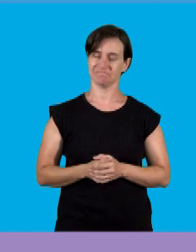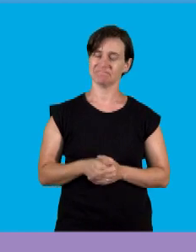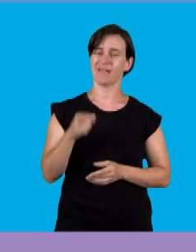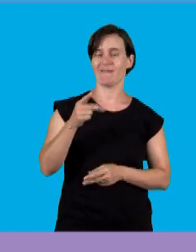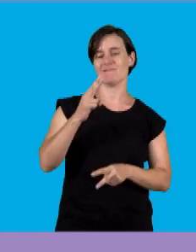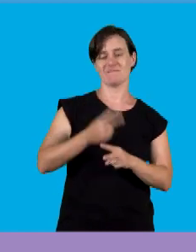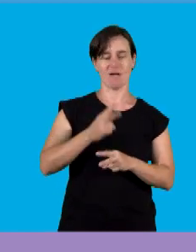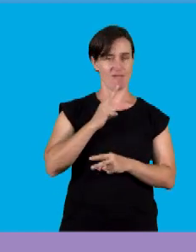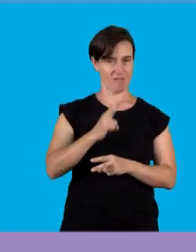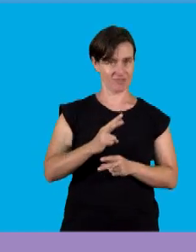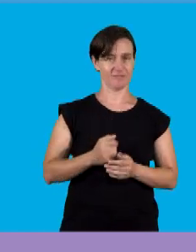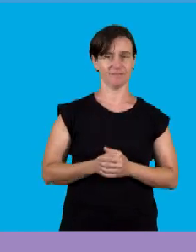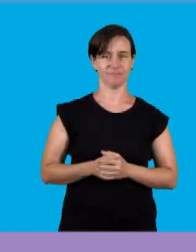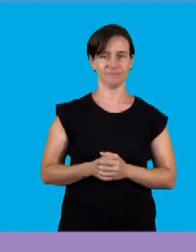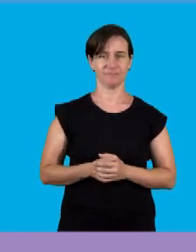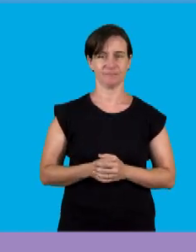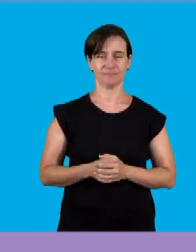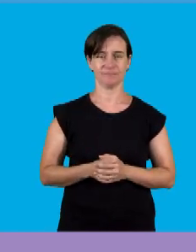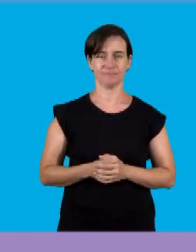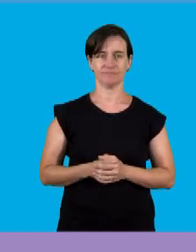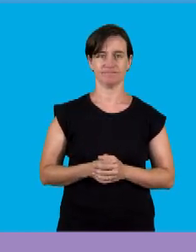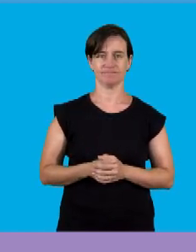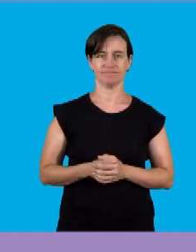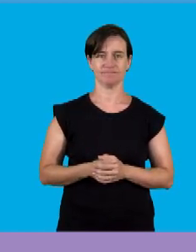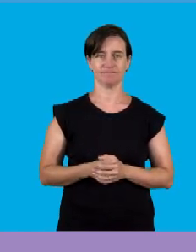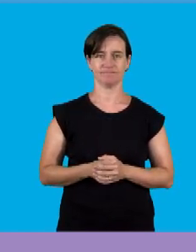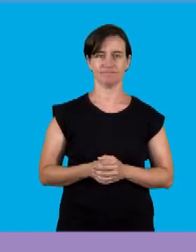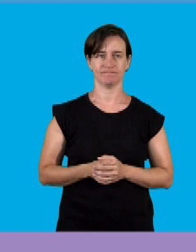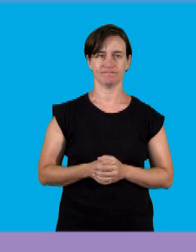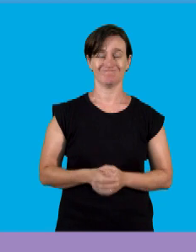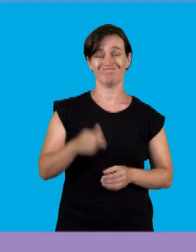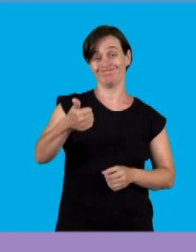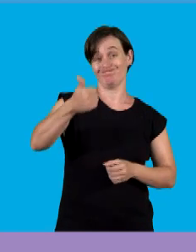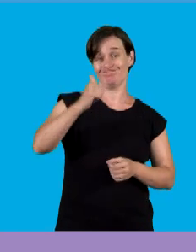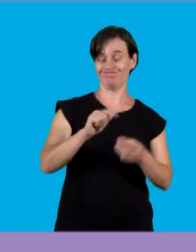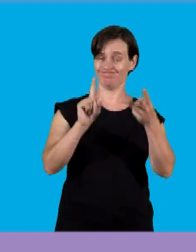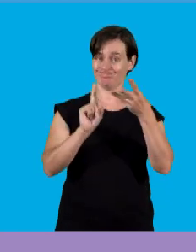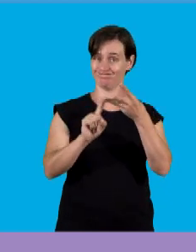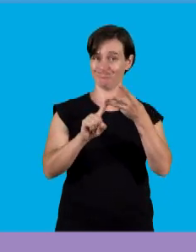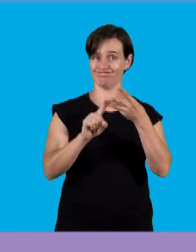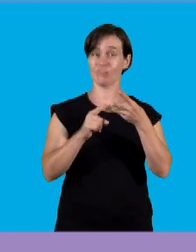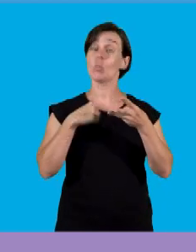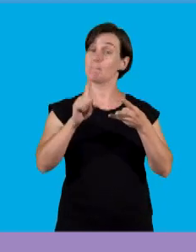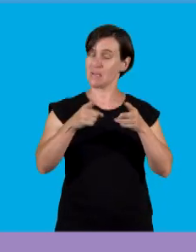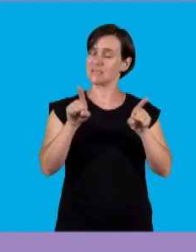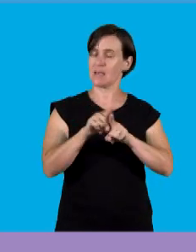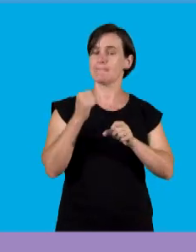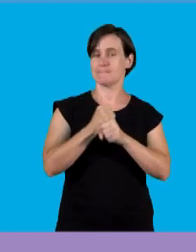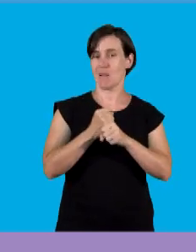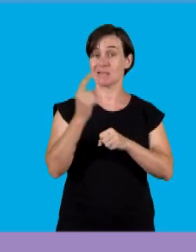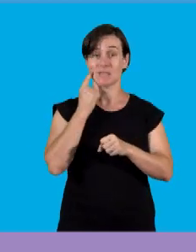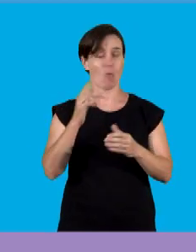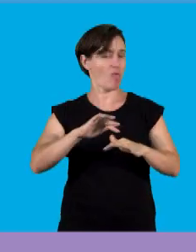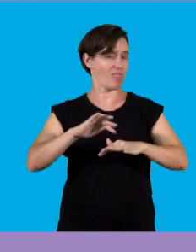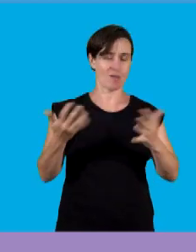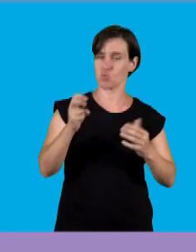our final answer. Let's go over to the next questions. We are still simplifying without the use